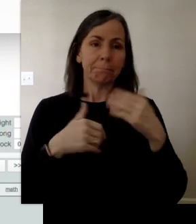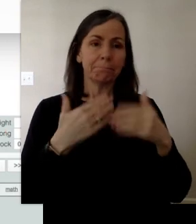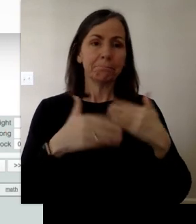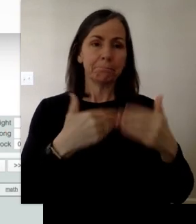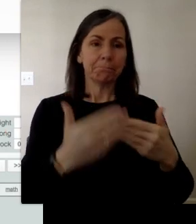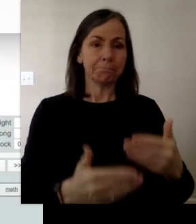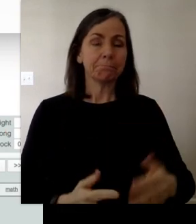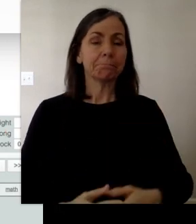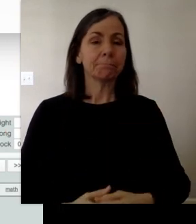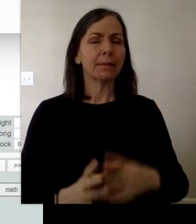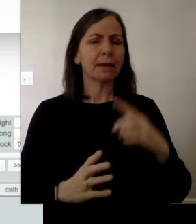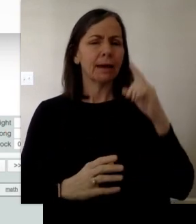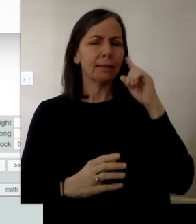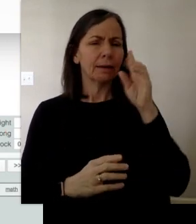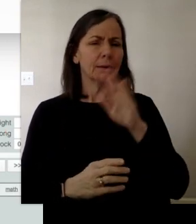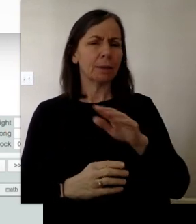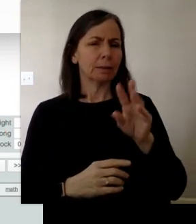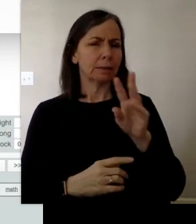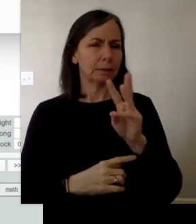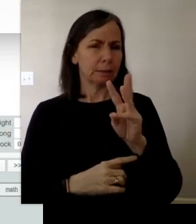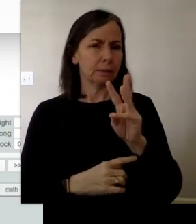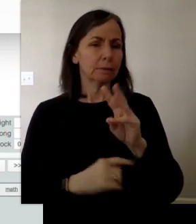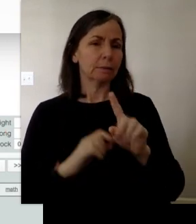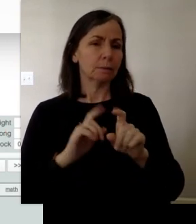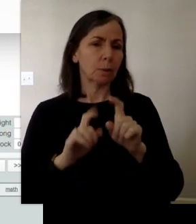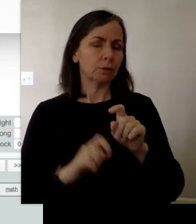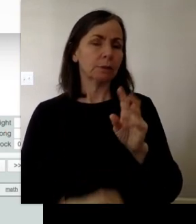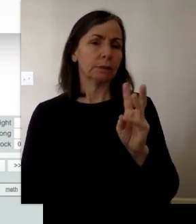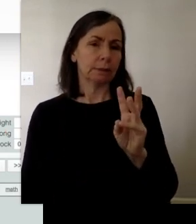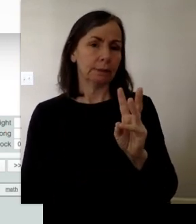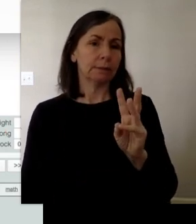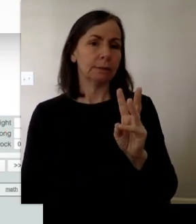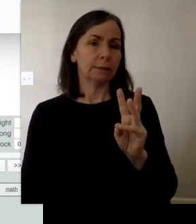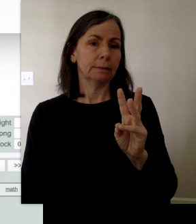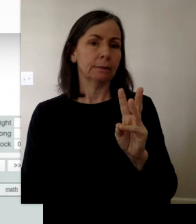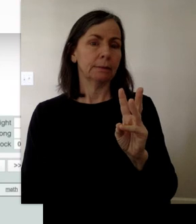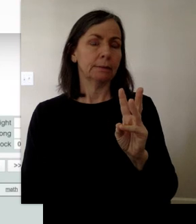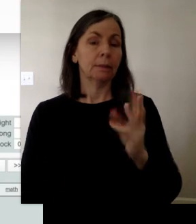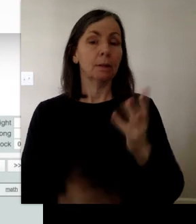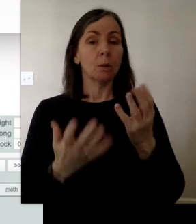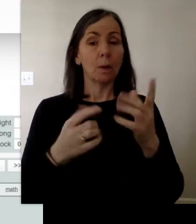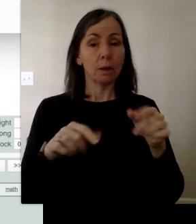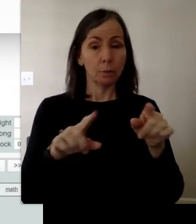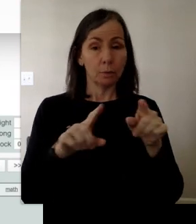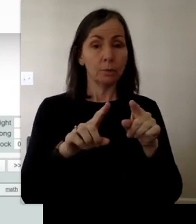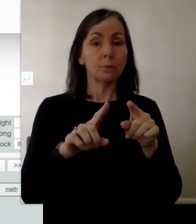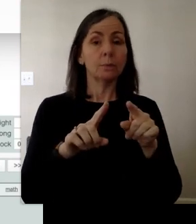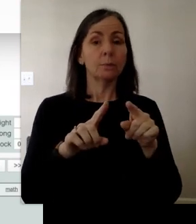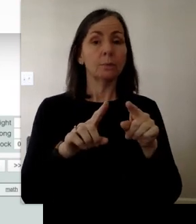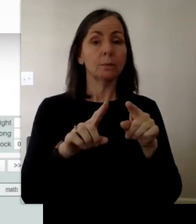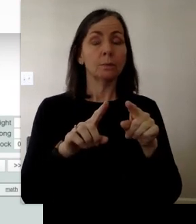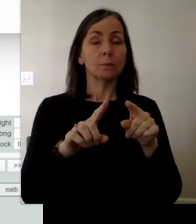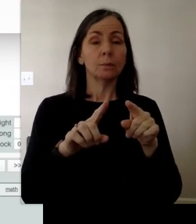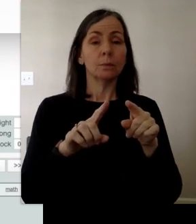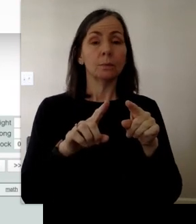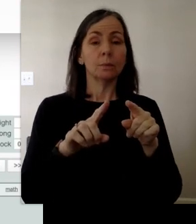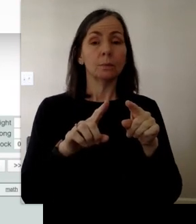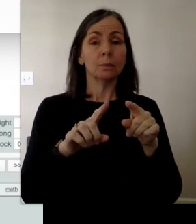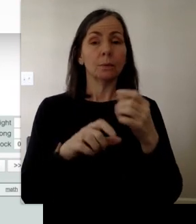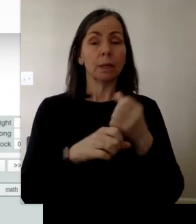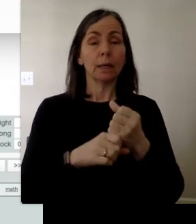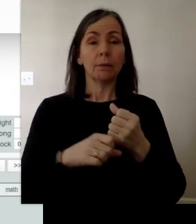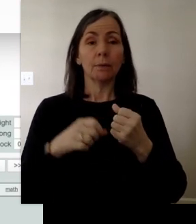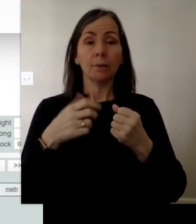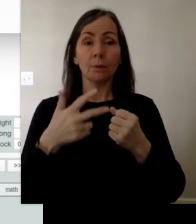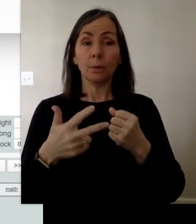I believe there's about 6 problems, and we would like for you to get 3 questions